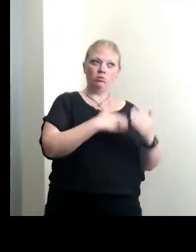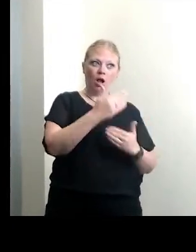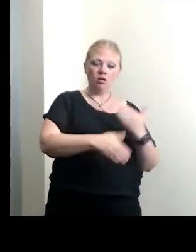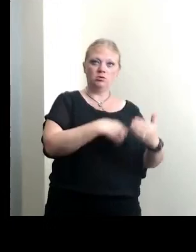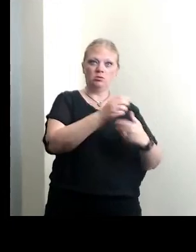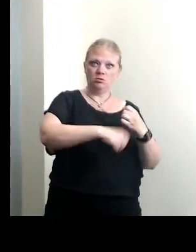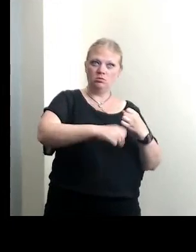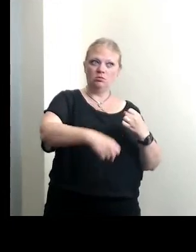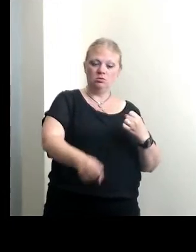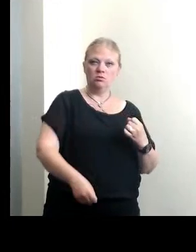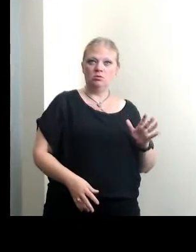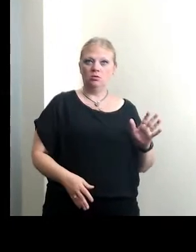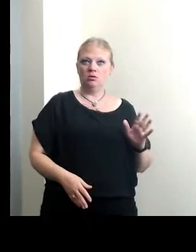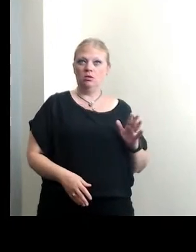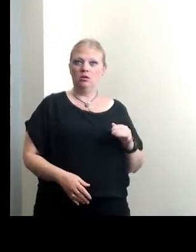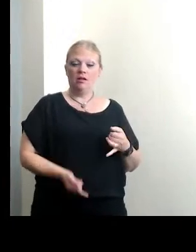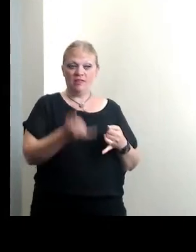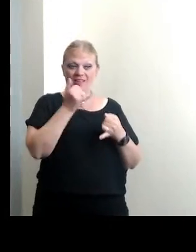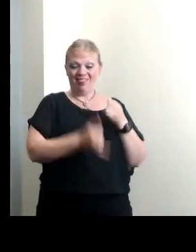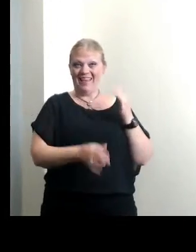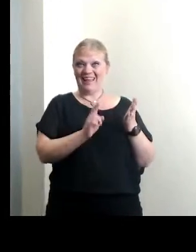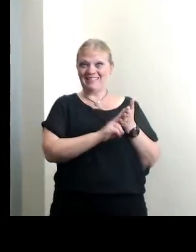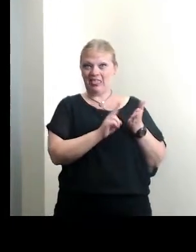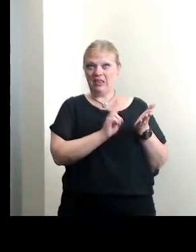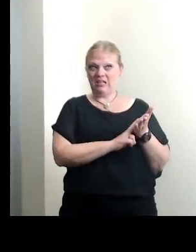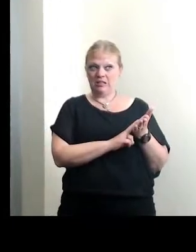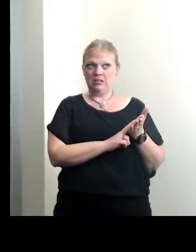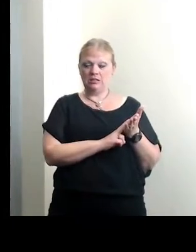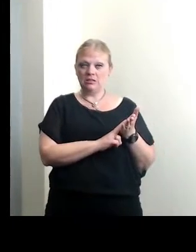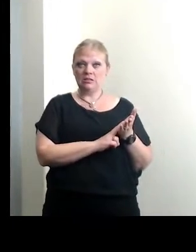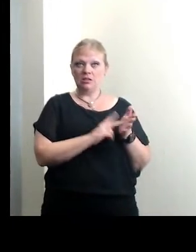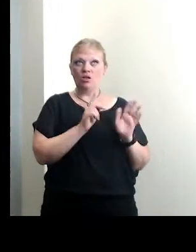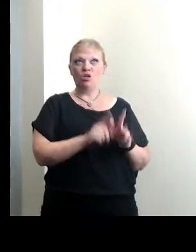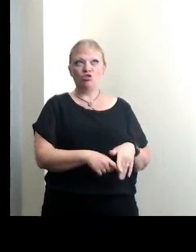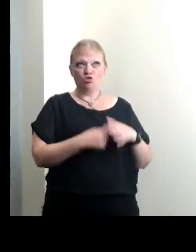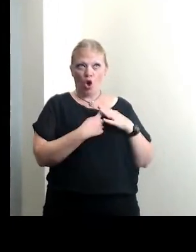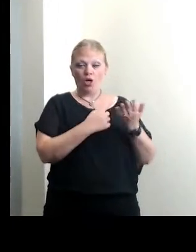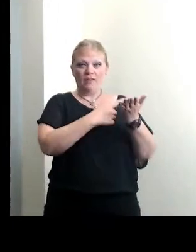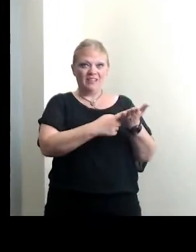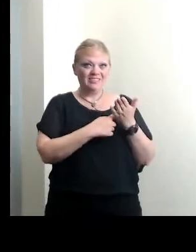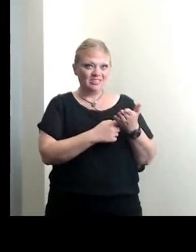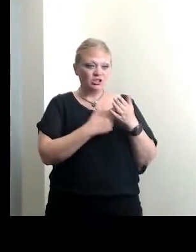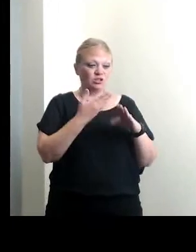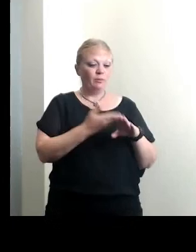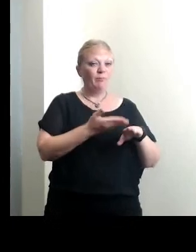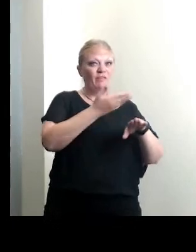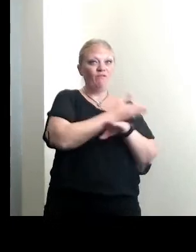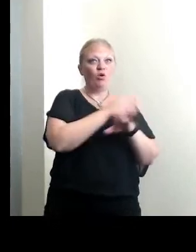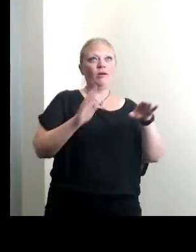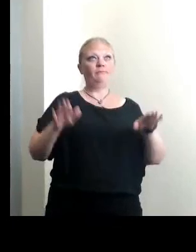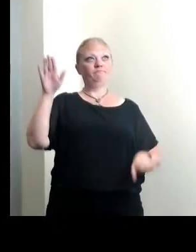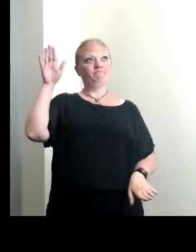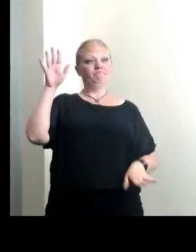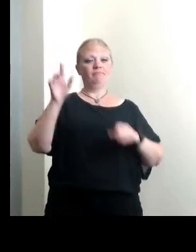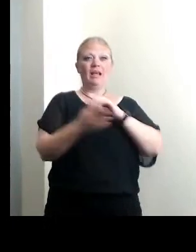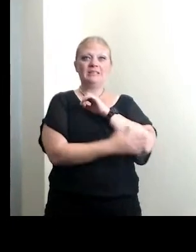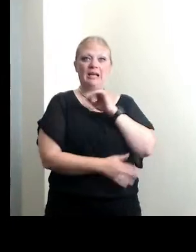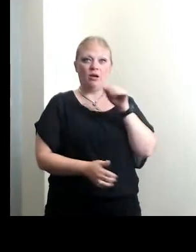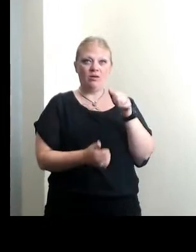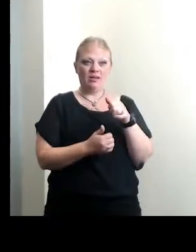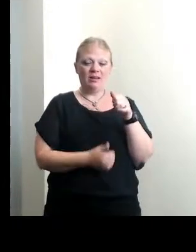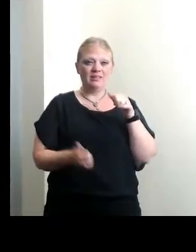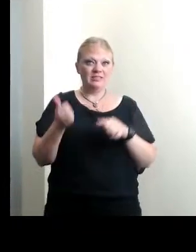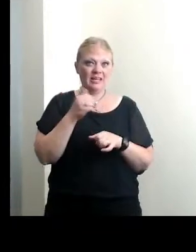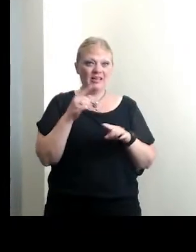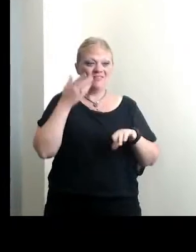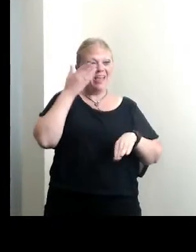The last lease, we actually, in some ways, started the discussion before I was sworn in as county executive, but after I won the election